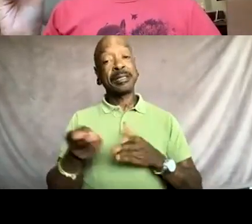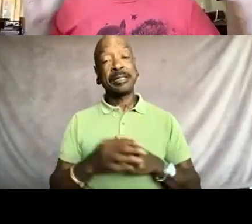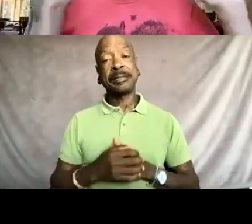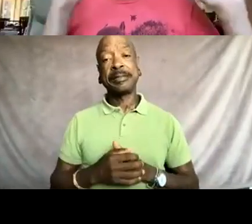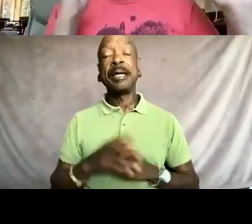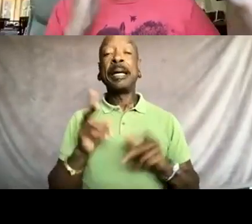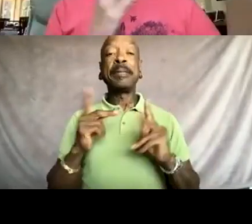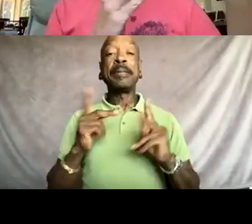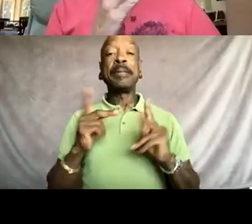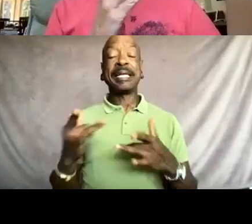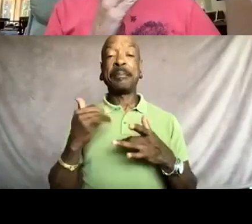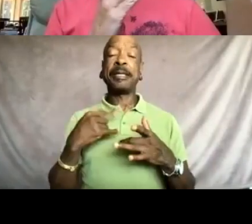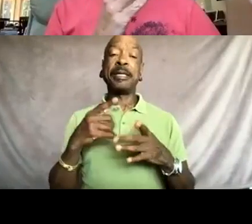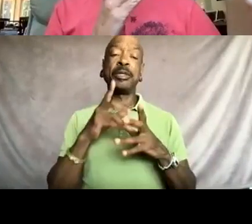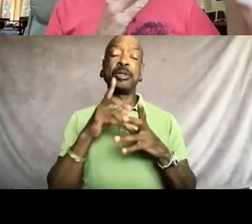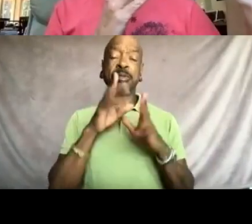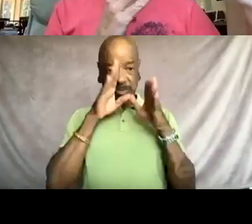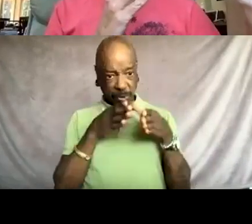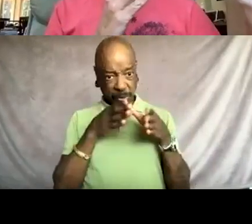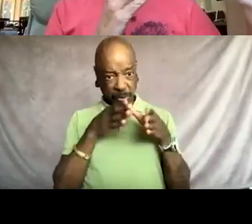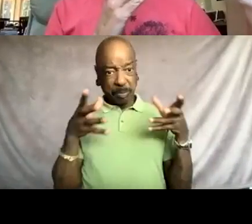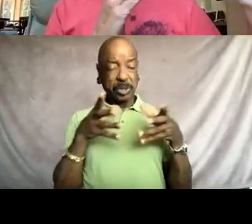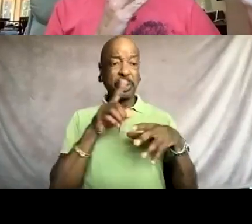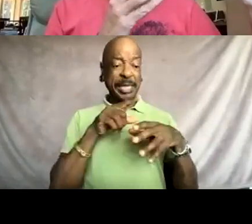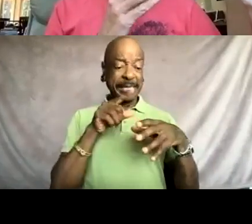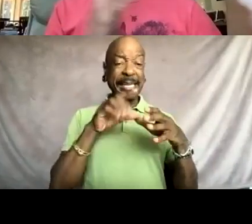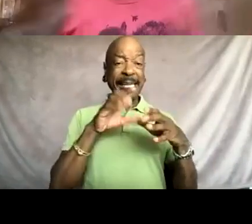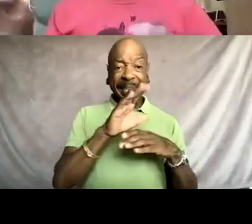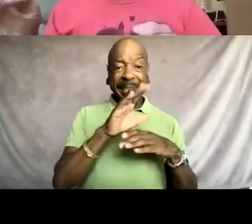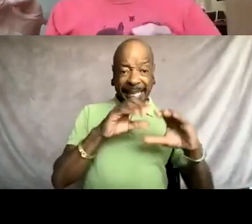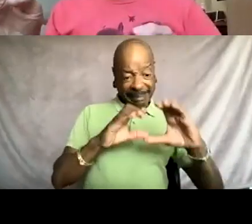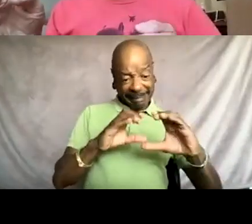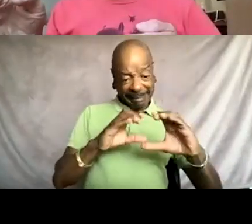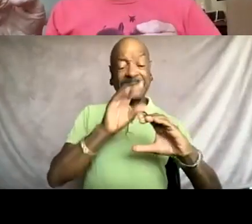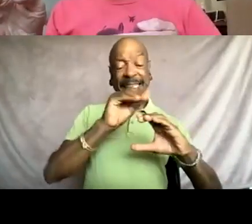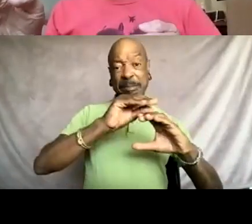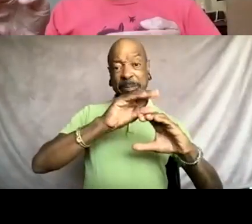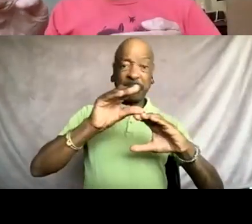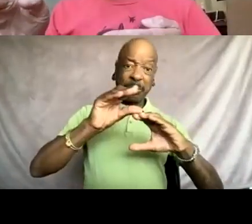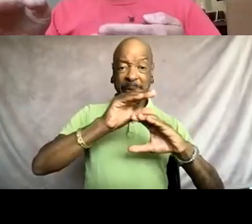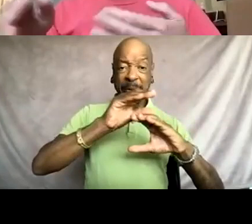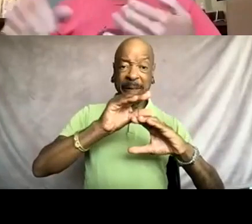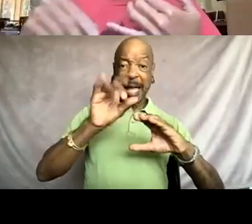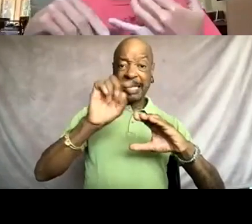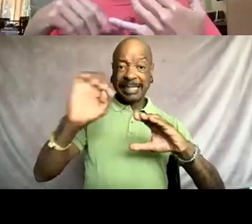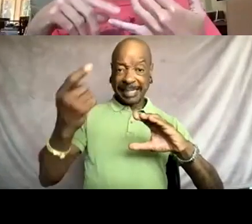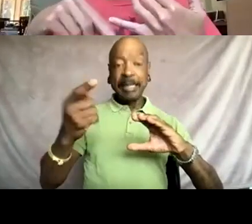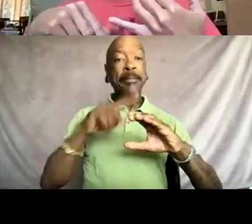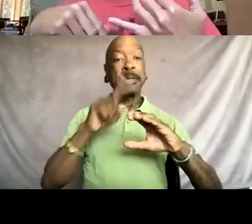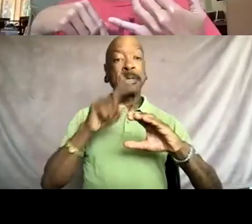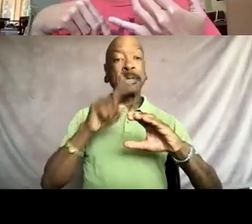people tend to put too much importance on the cake and the icing, when really what matters is the ingredients. And the ingredients it's